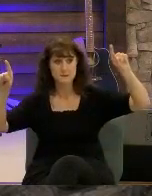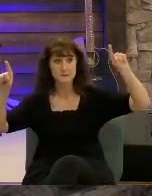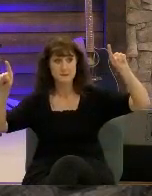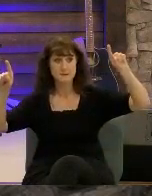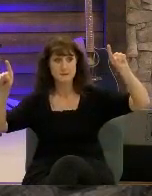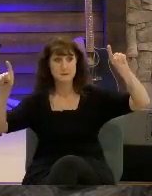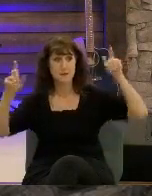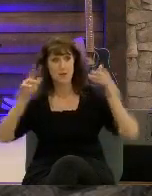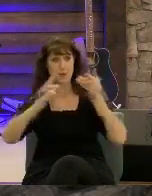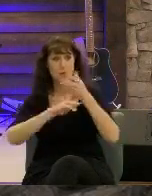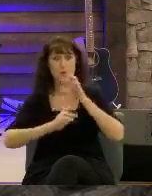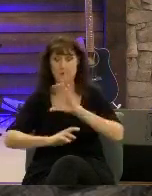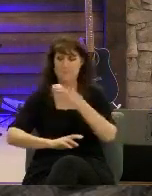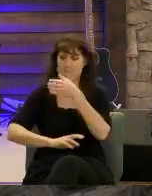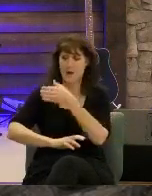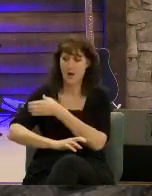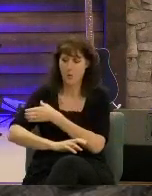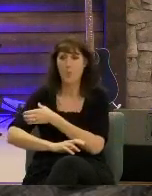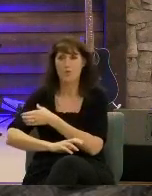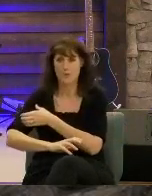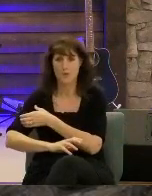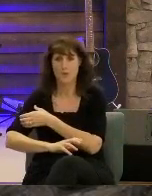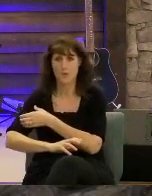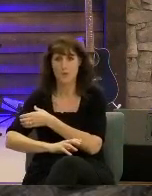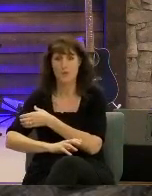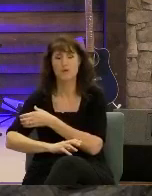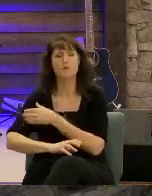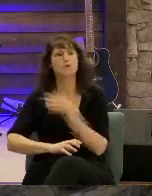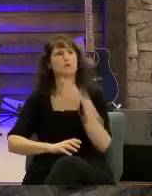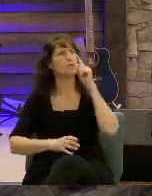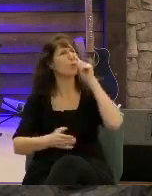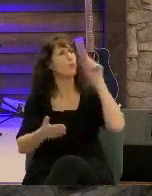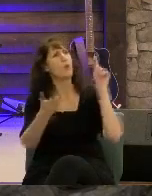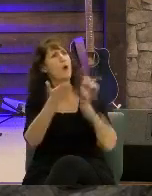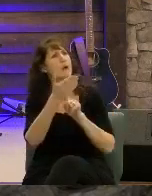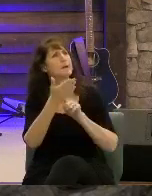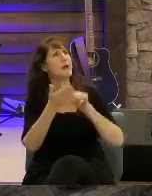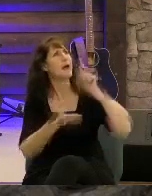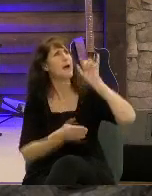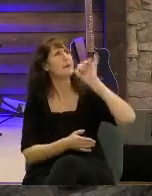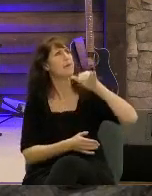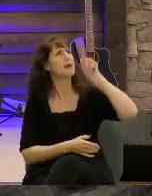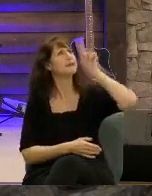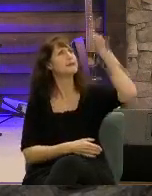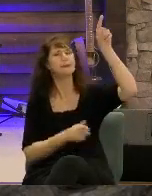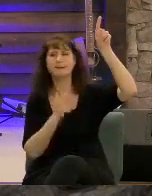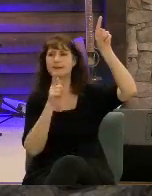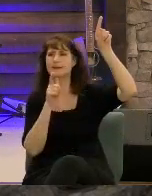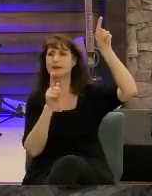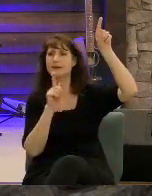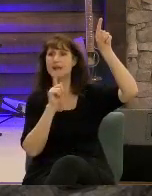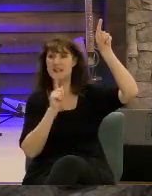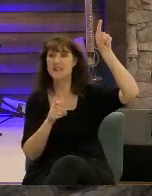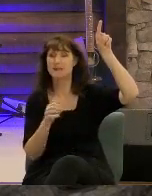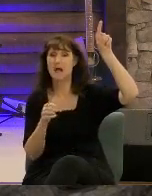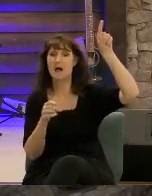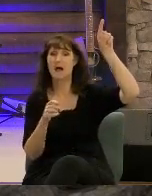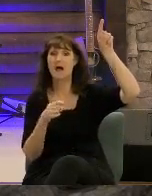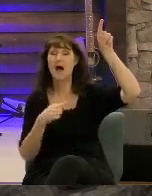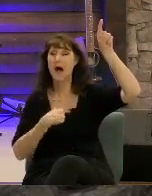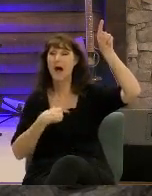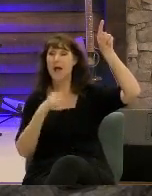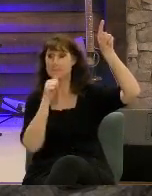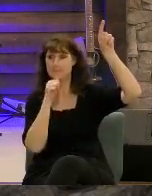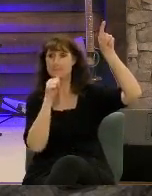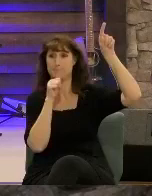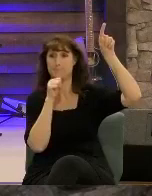with power. With power is to recognize that He is, right? He is the I am. Yes. Okay, if we believe